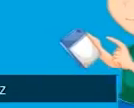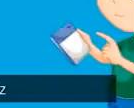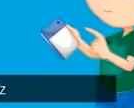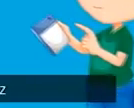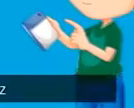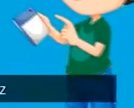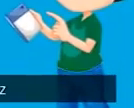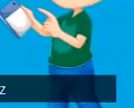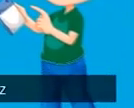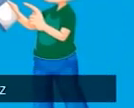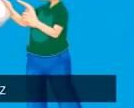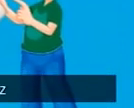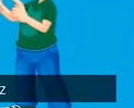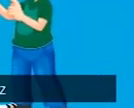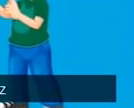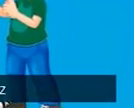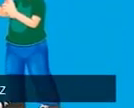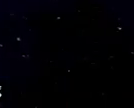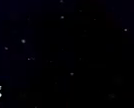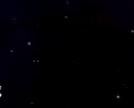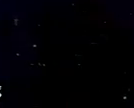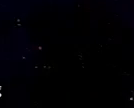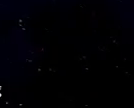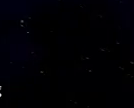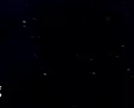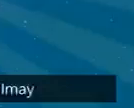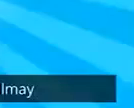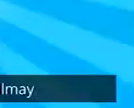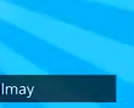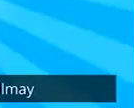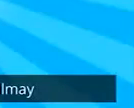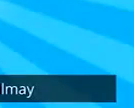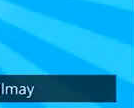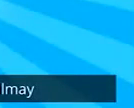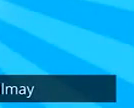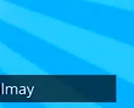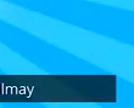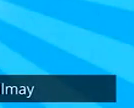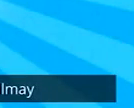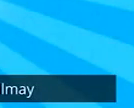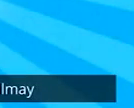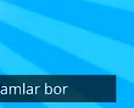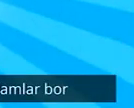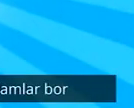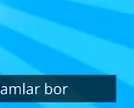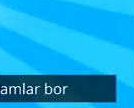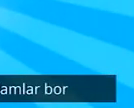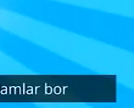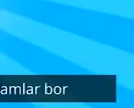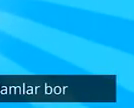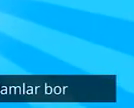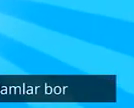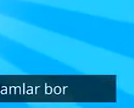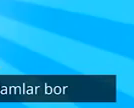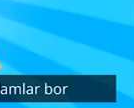probably don't want to see yourself as a networker either. Remember to reconnect. We've all had people who will contact us out of the blue